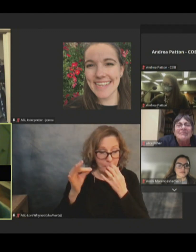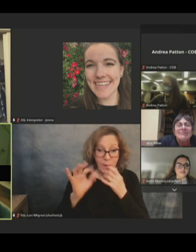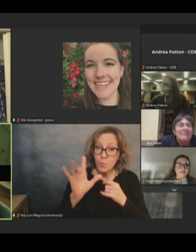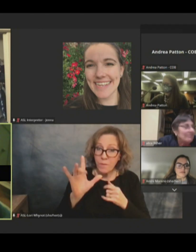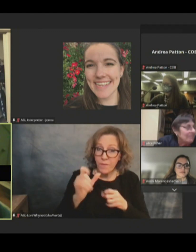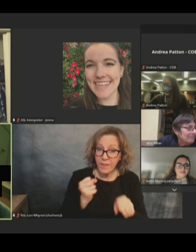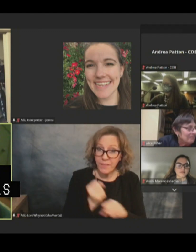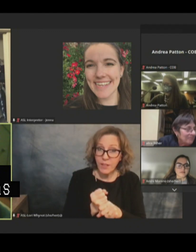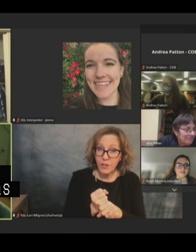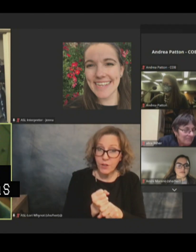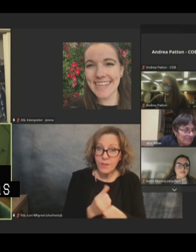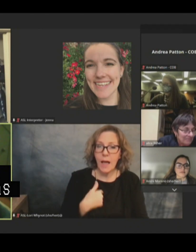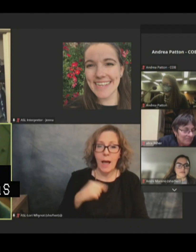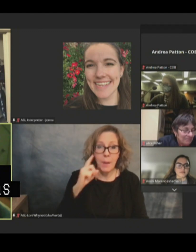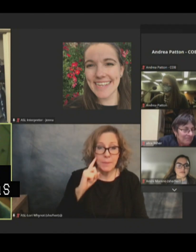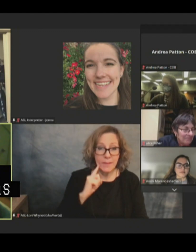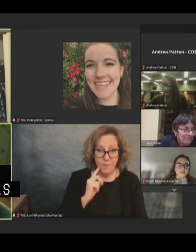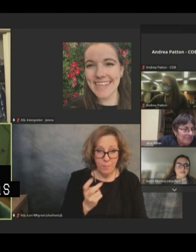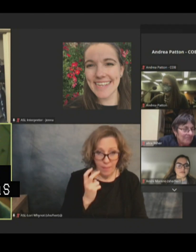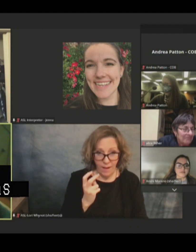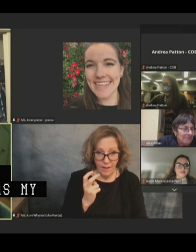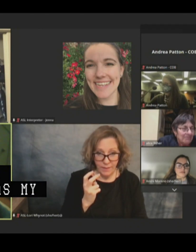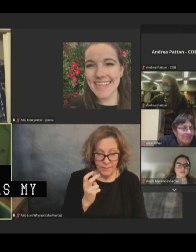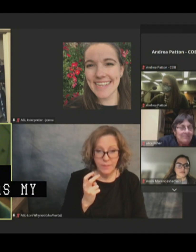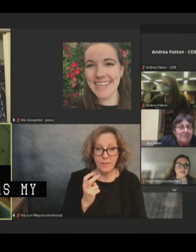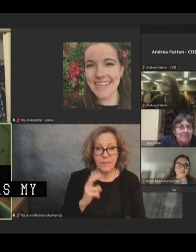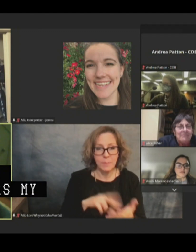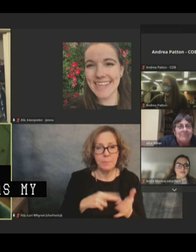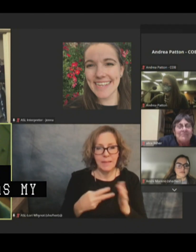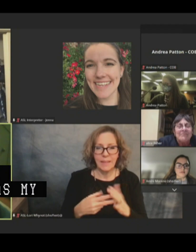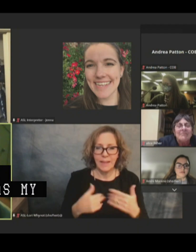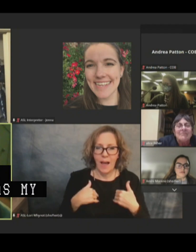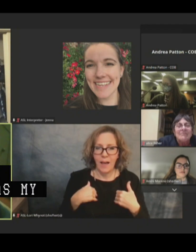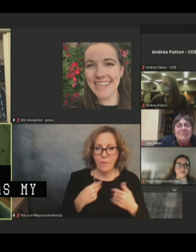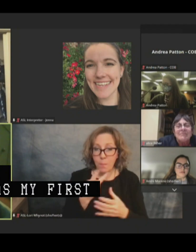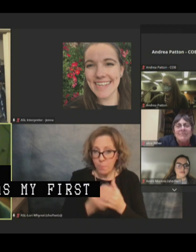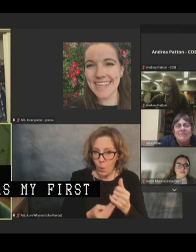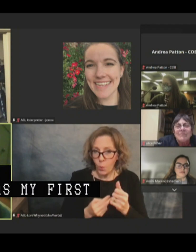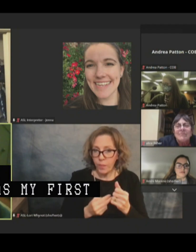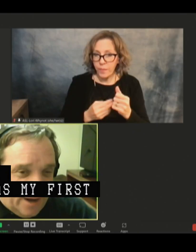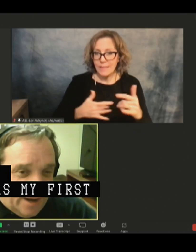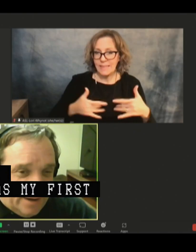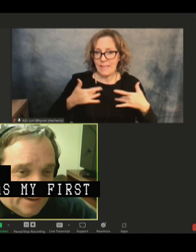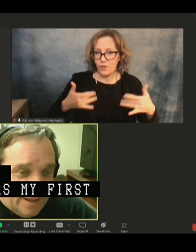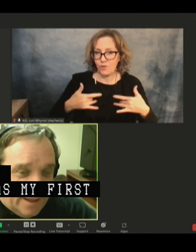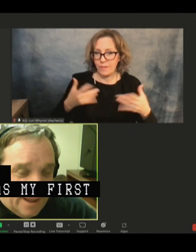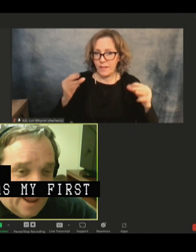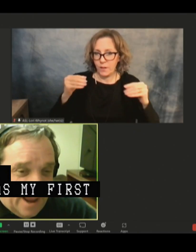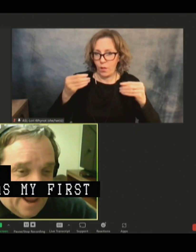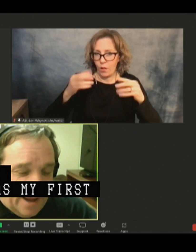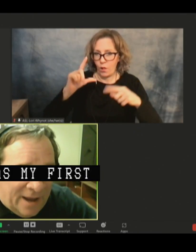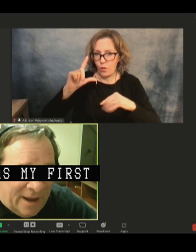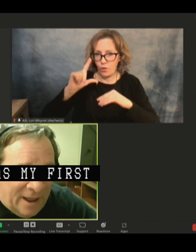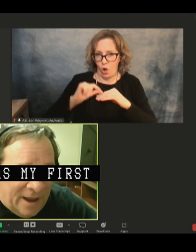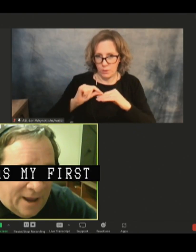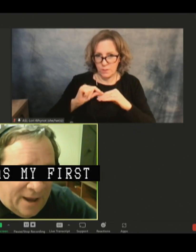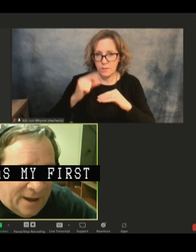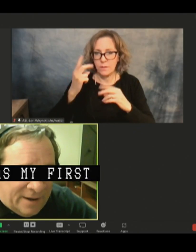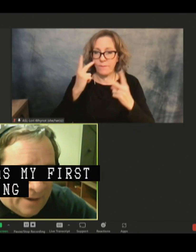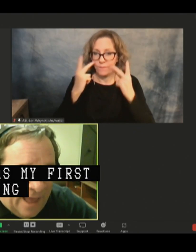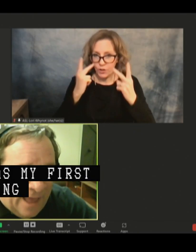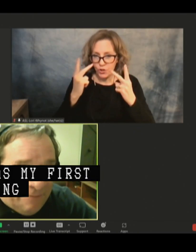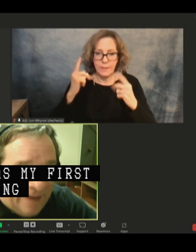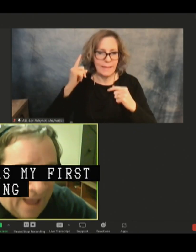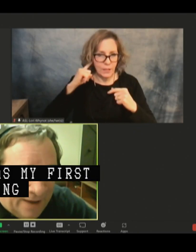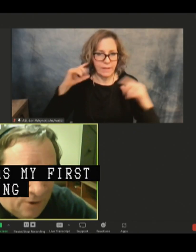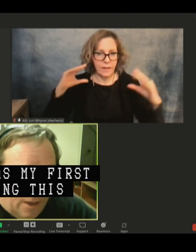individual in that I have a dual sensory loss of hearing and vision. I wear two hearing aids. And